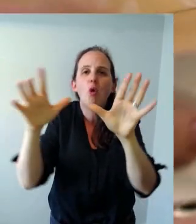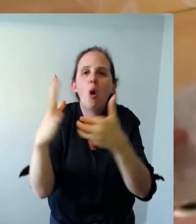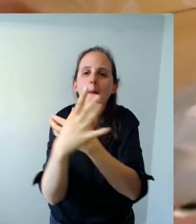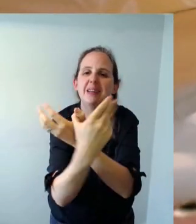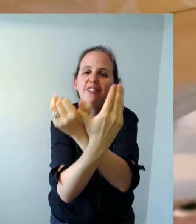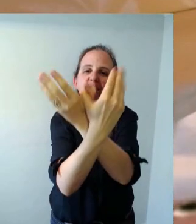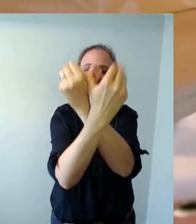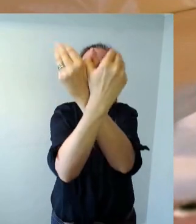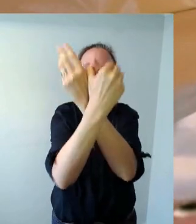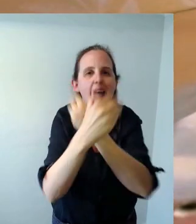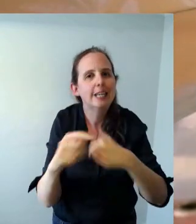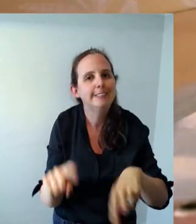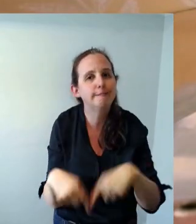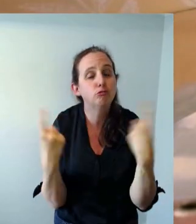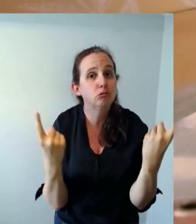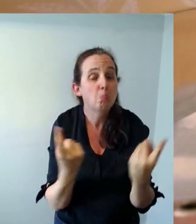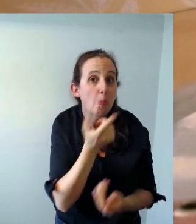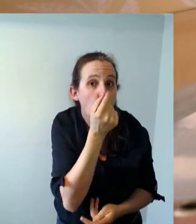or